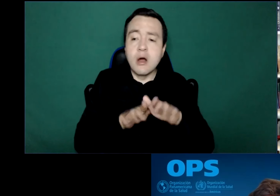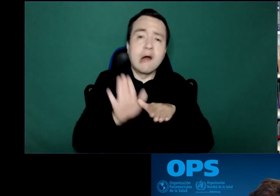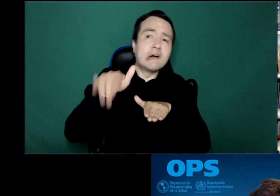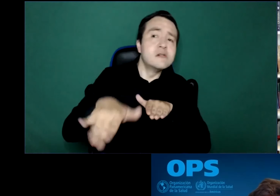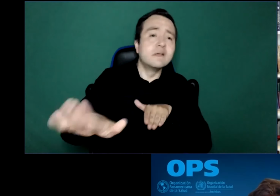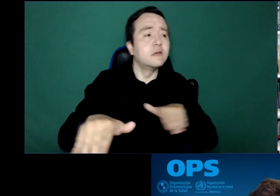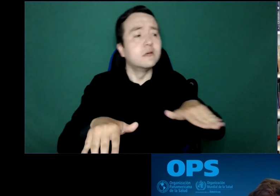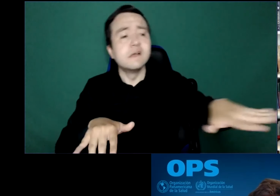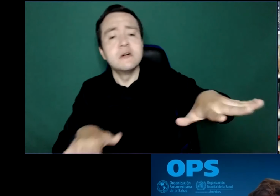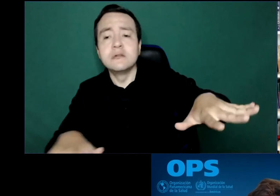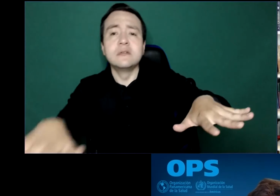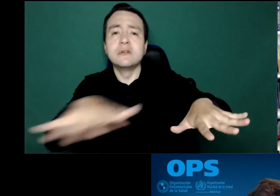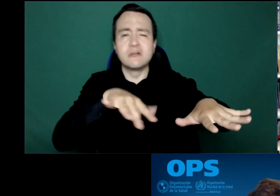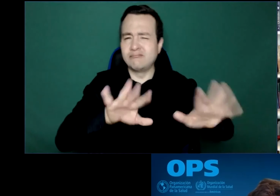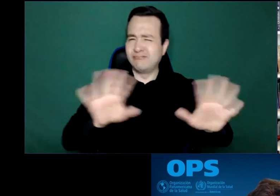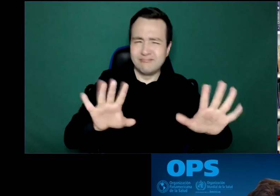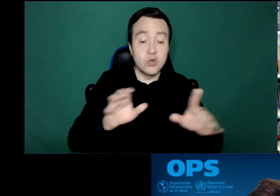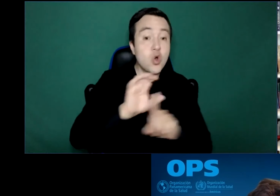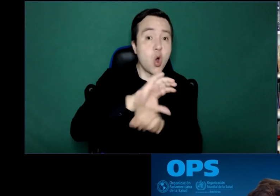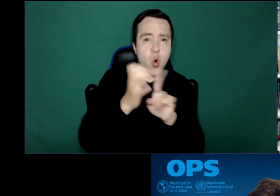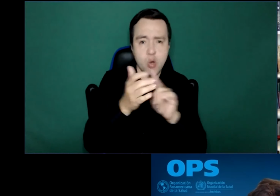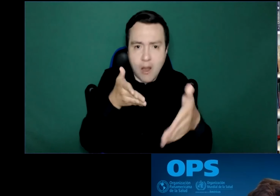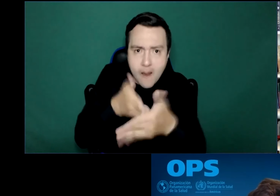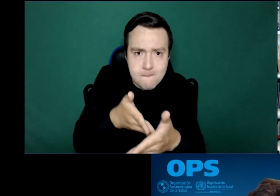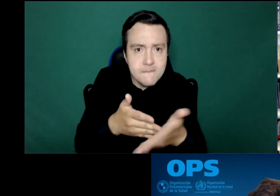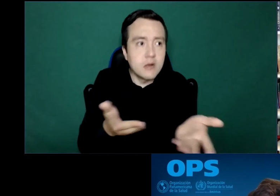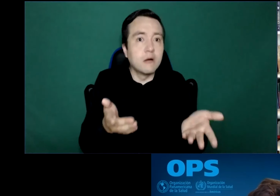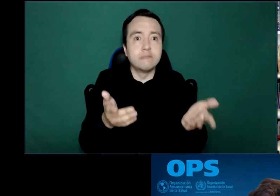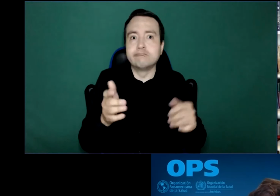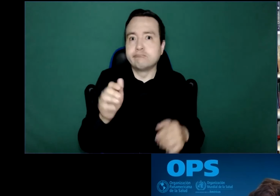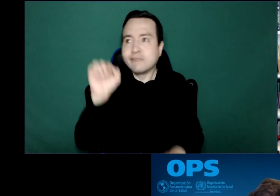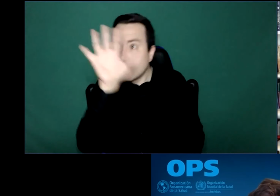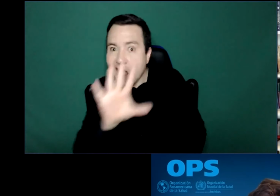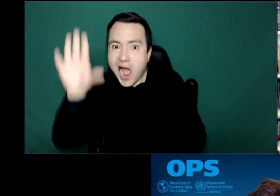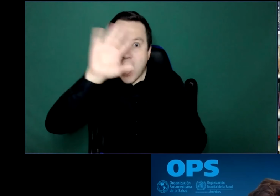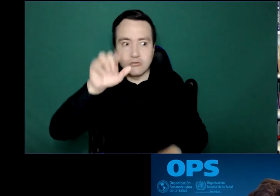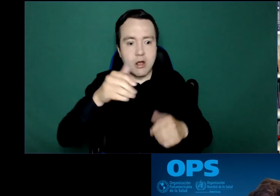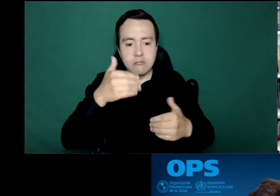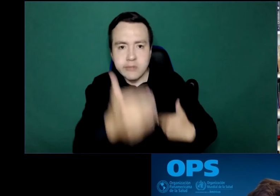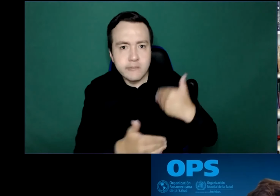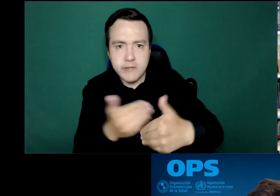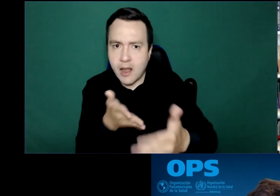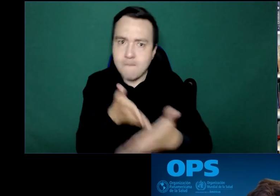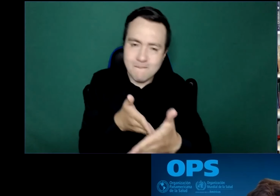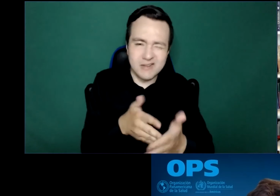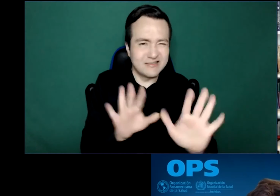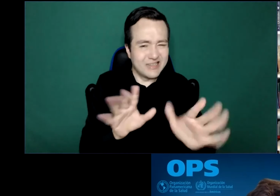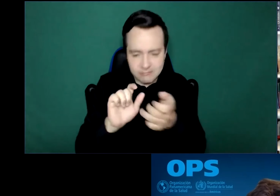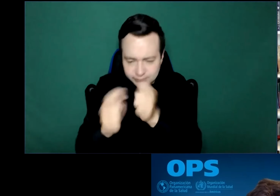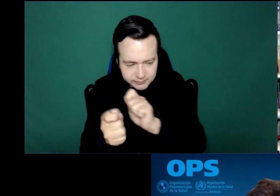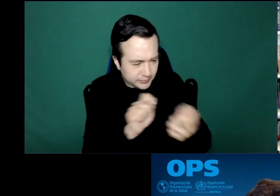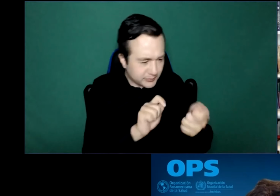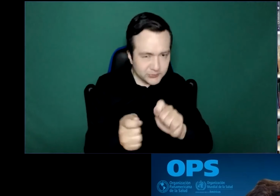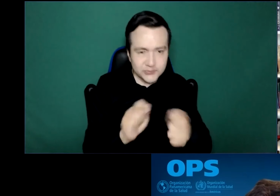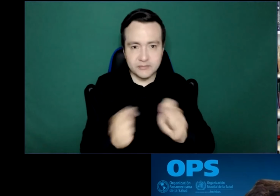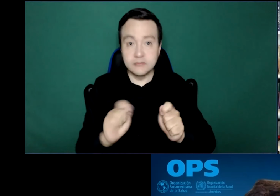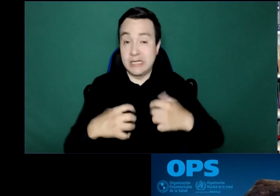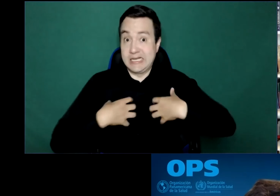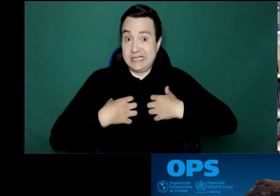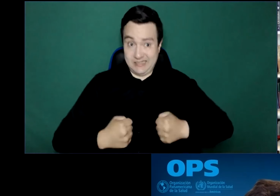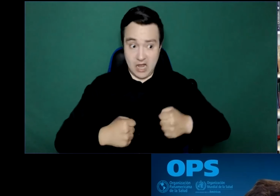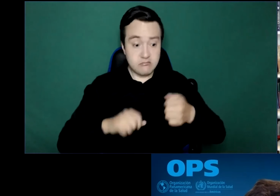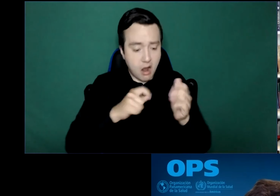financially, organizational, or cultural. The essential public health functions, these renewed functions are